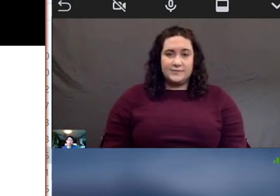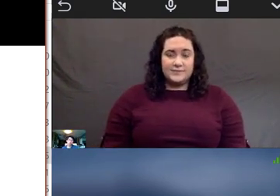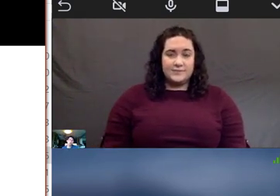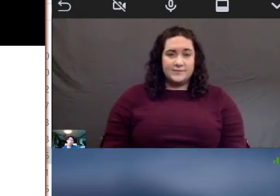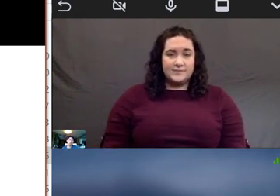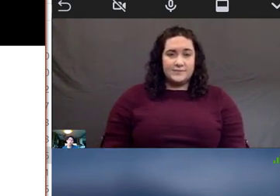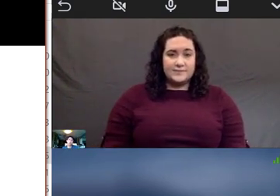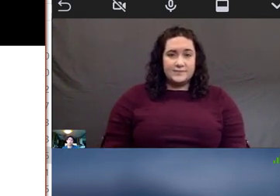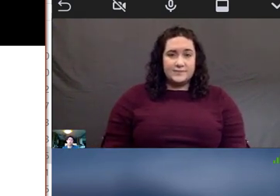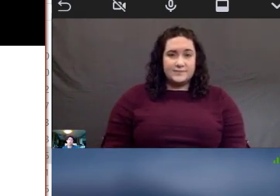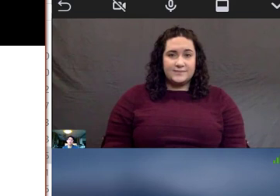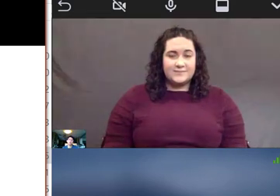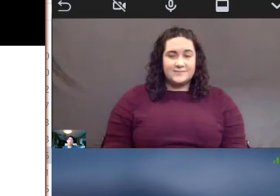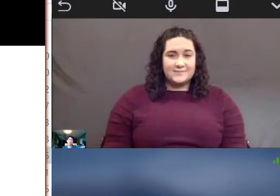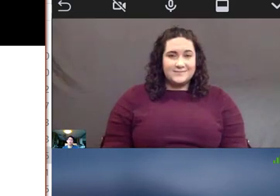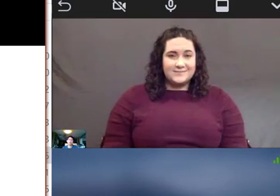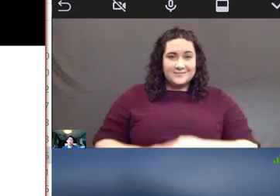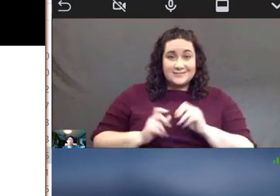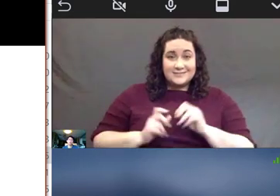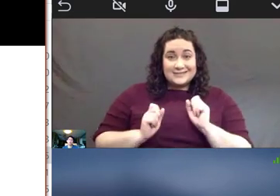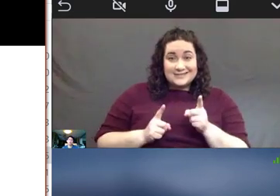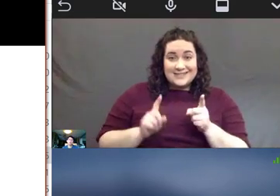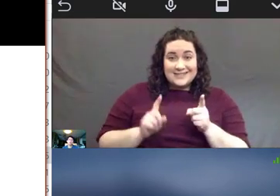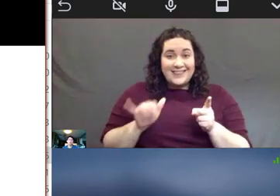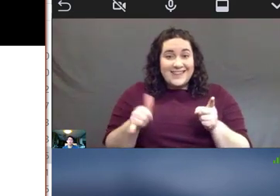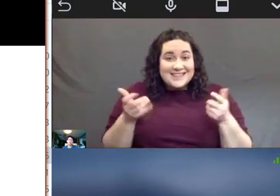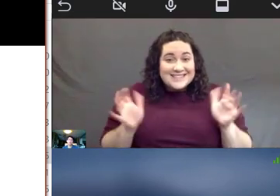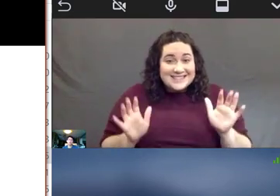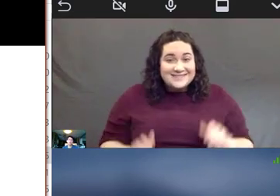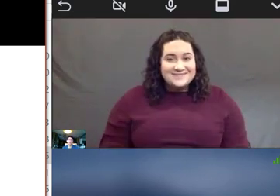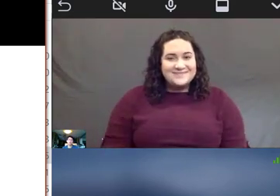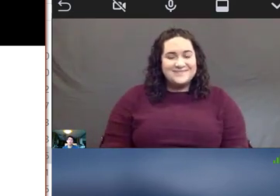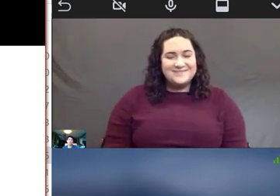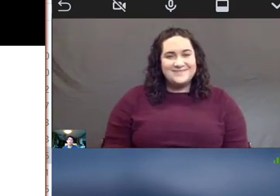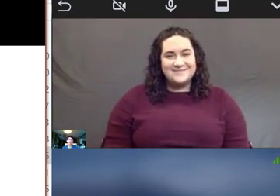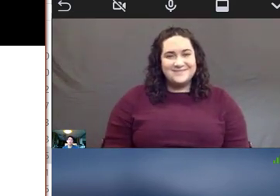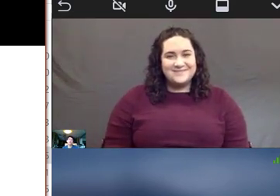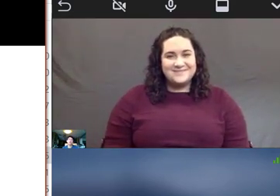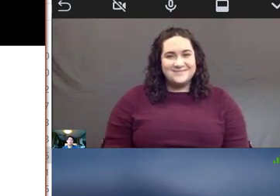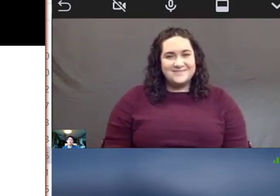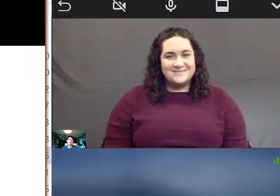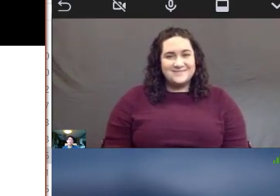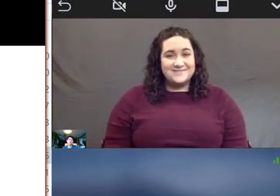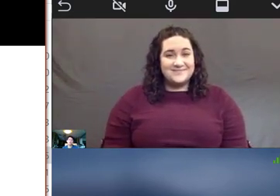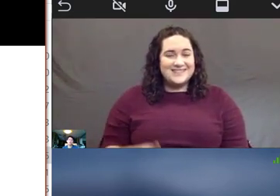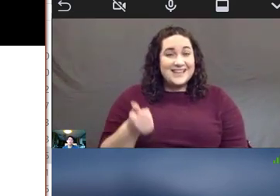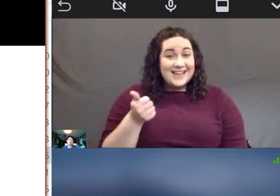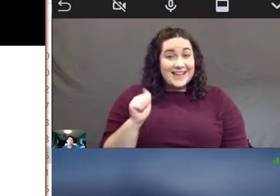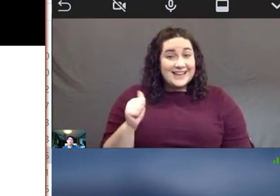So that's the end of this example. Did anyone have any questions?